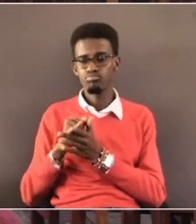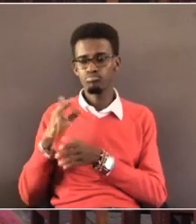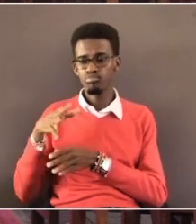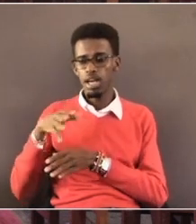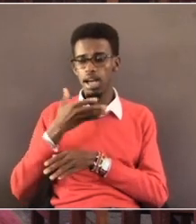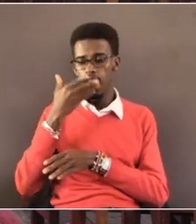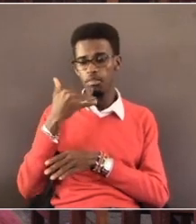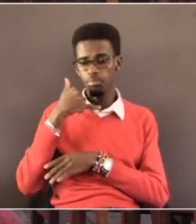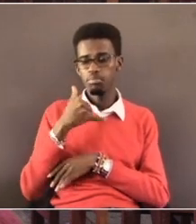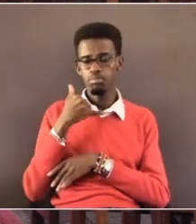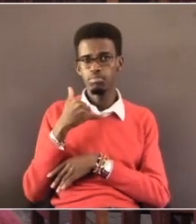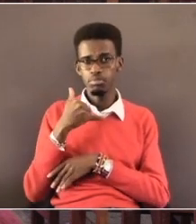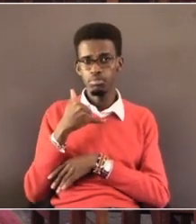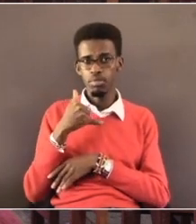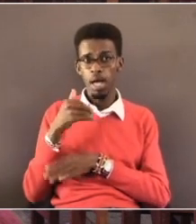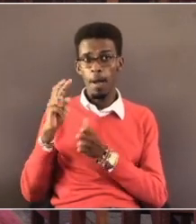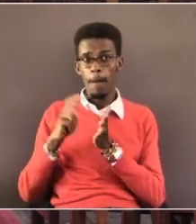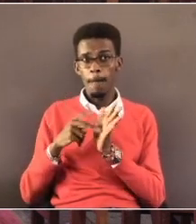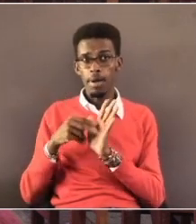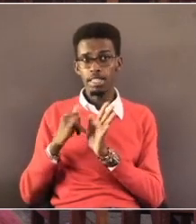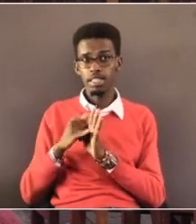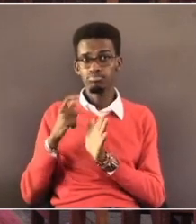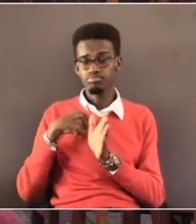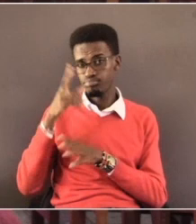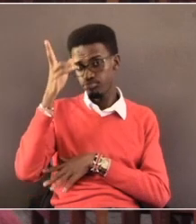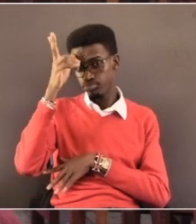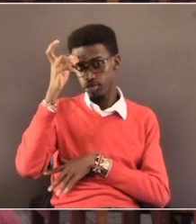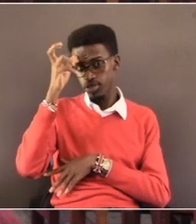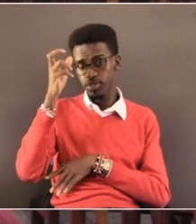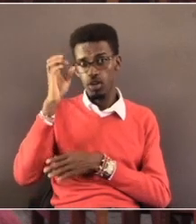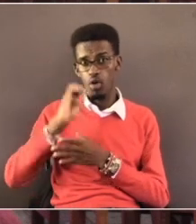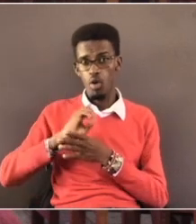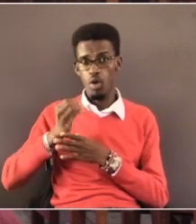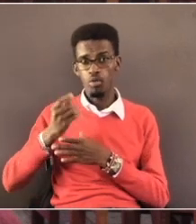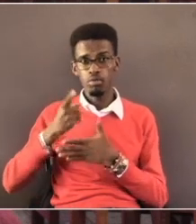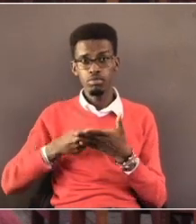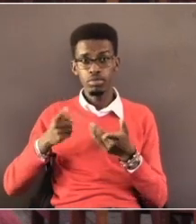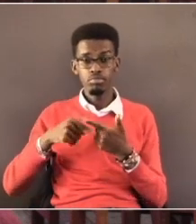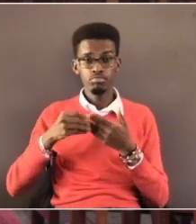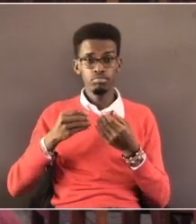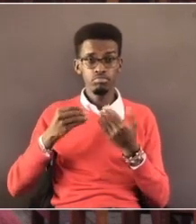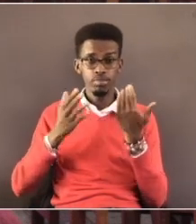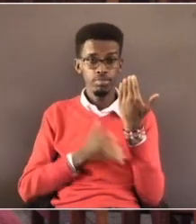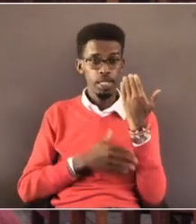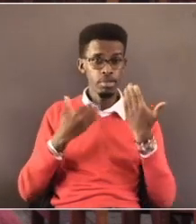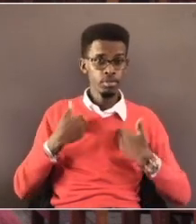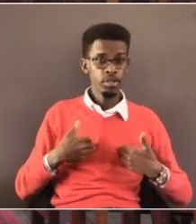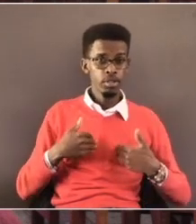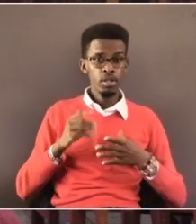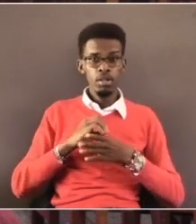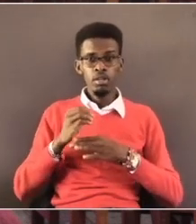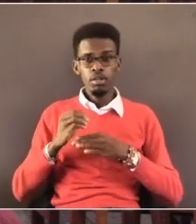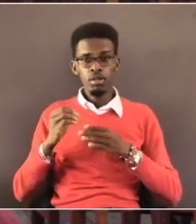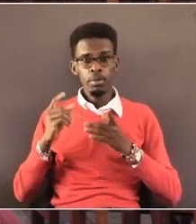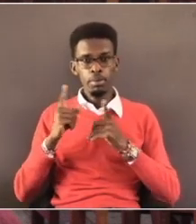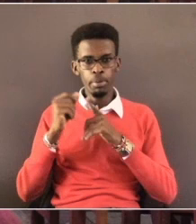call means that I am the devil, that I am the worst person. Like the amount of words